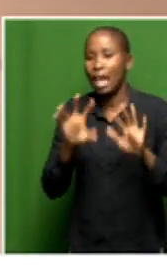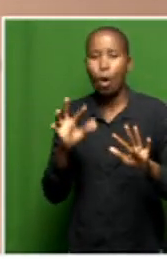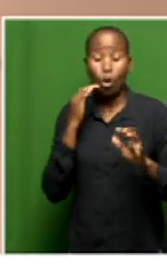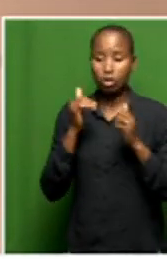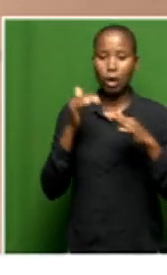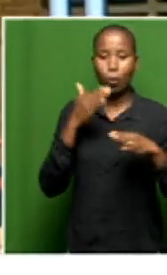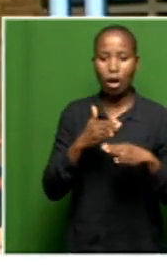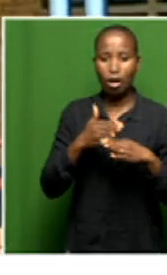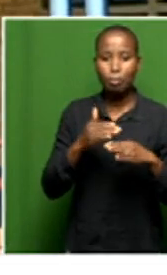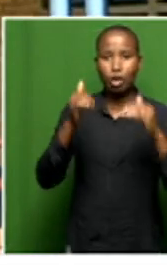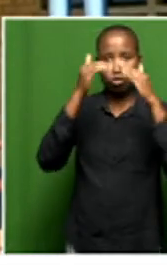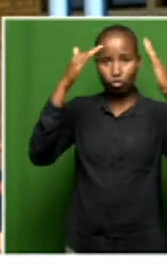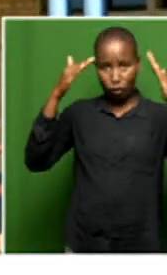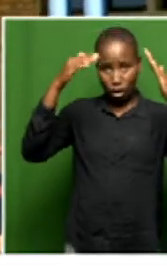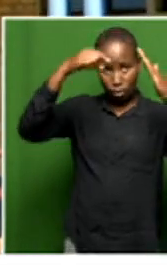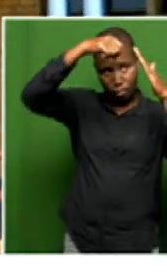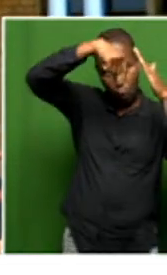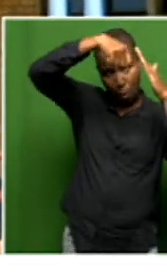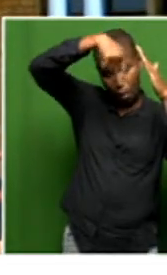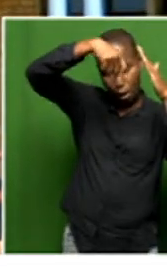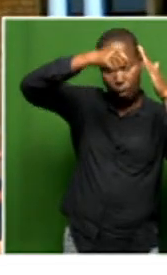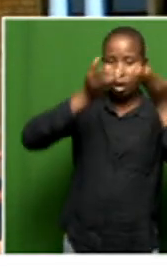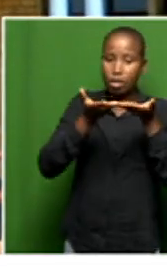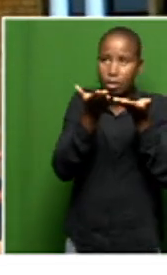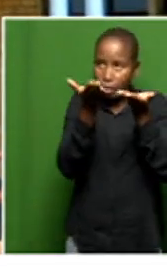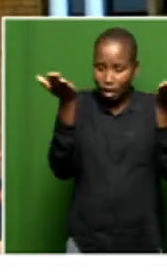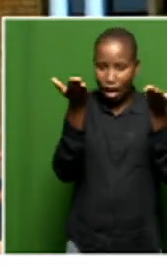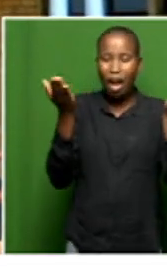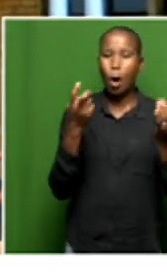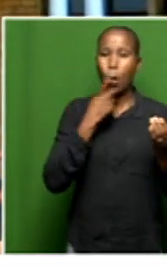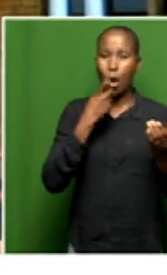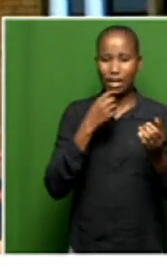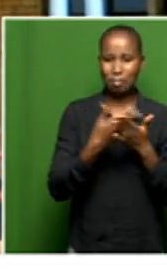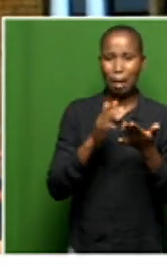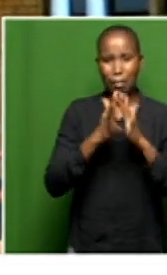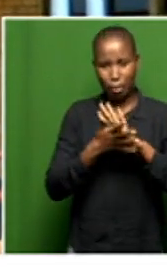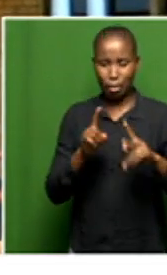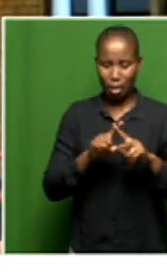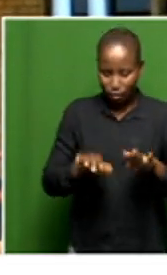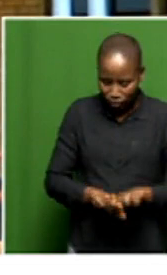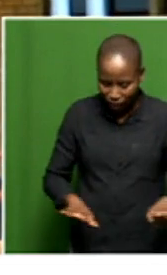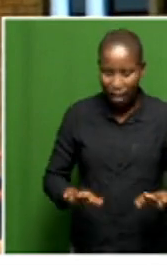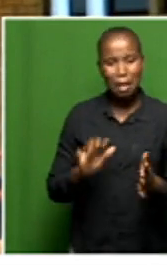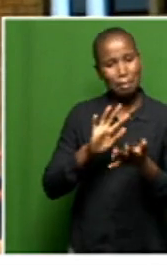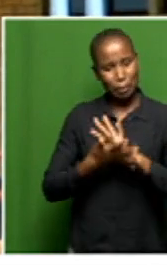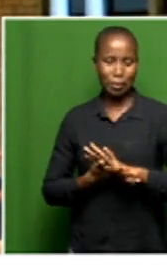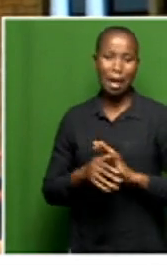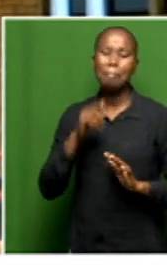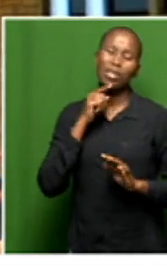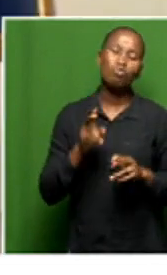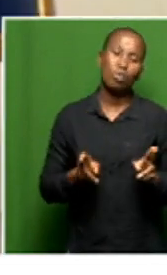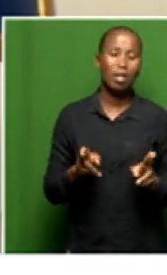If the roof leaks, it kills the ceiling, it kills the furniture, the tile. Those were common renovations